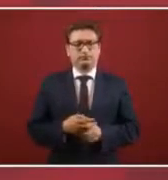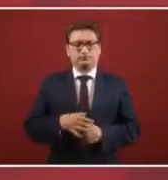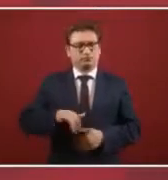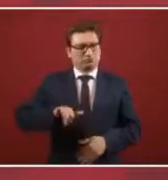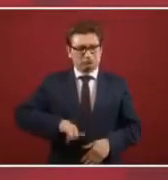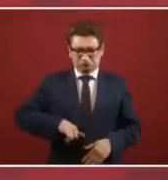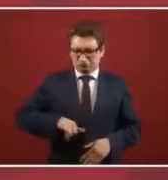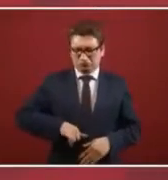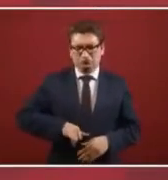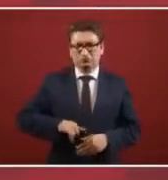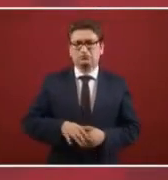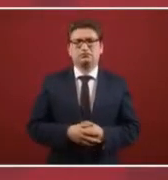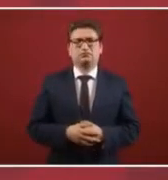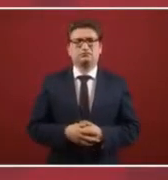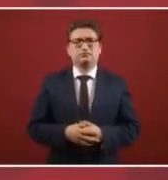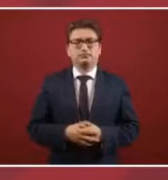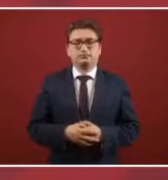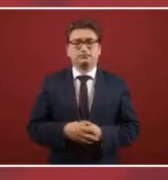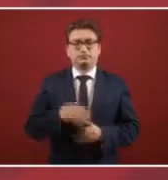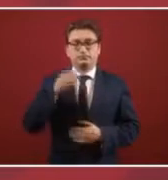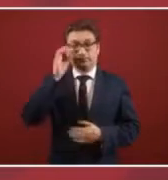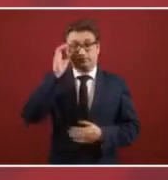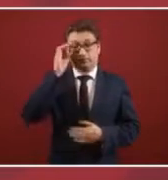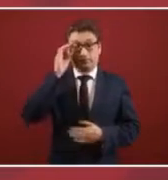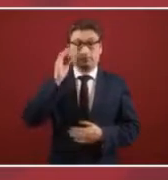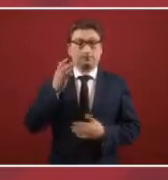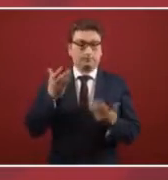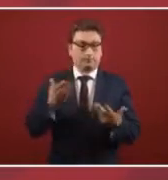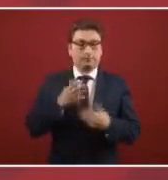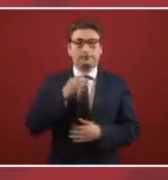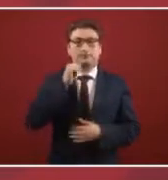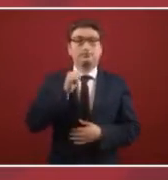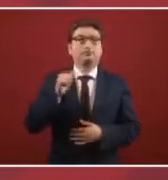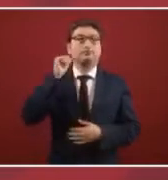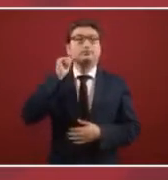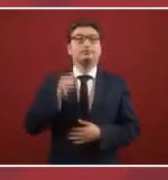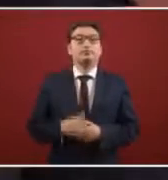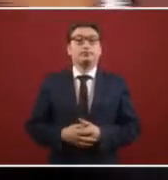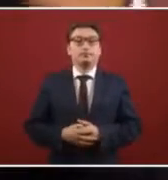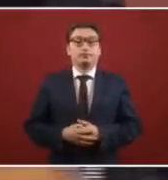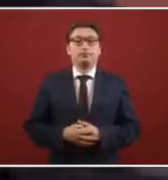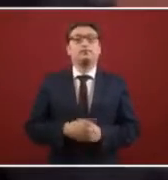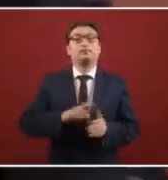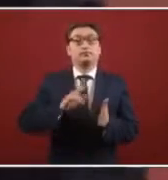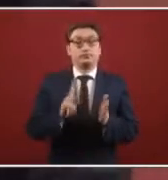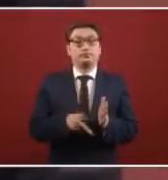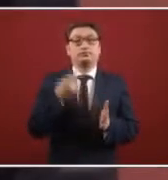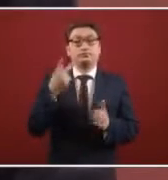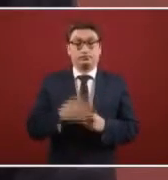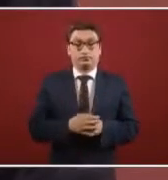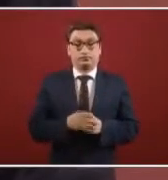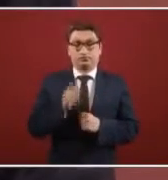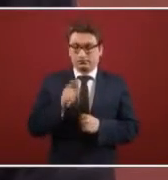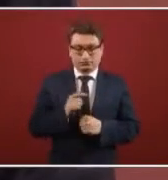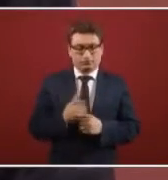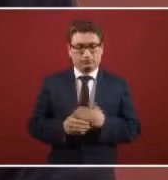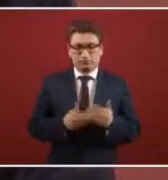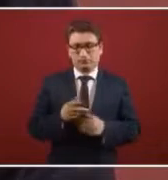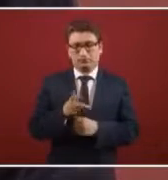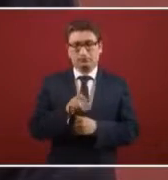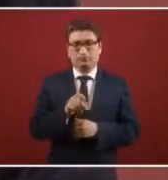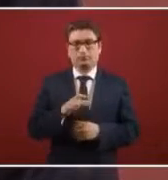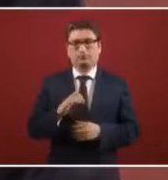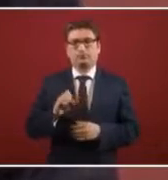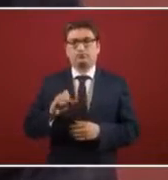interesante. This is very interesting. Entonces, So ayer, yesterday, de nuevo, en el proceso, in the